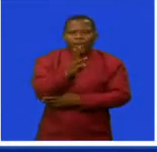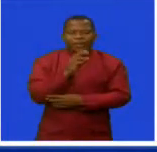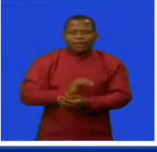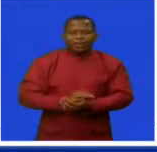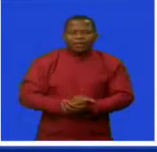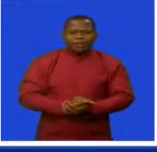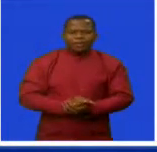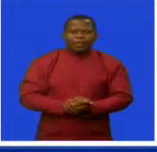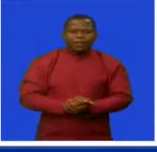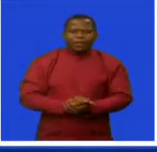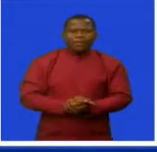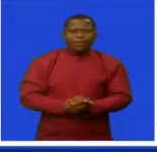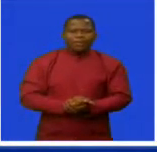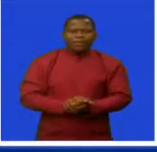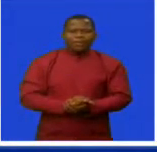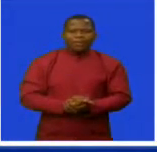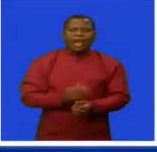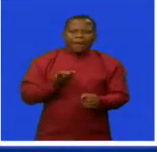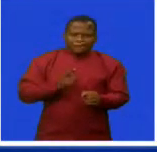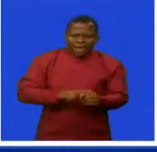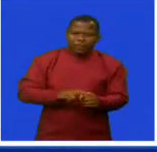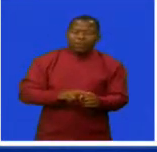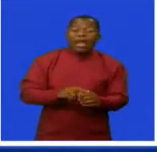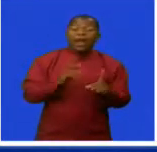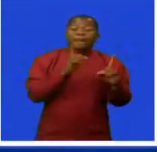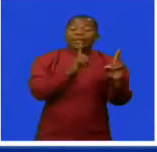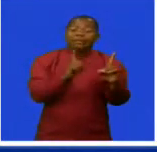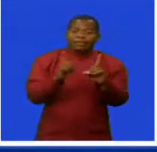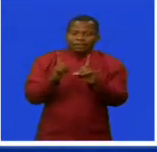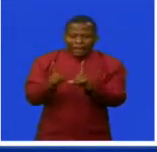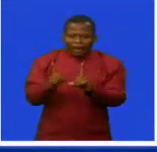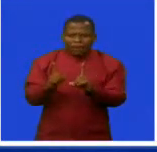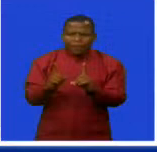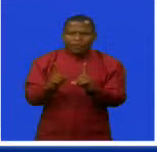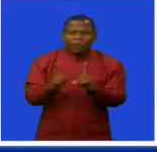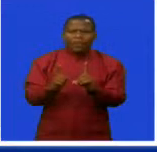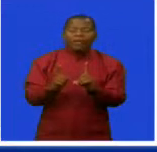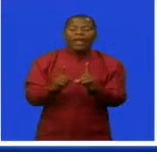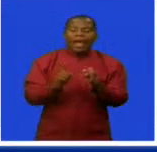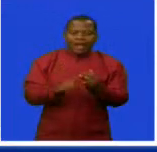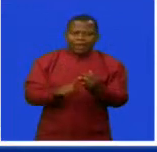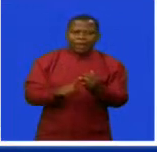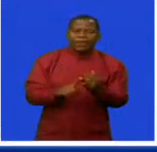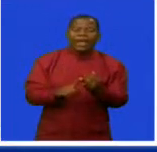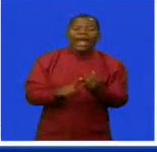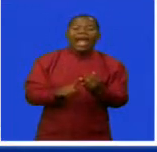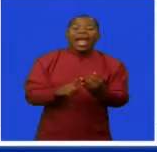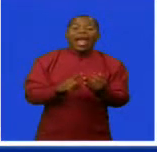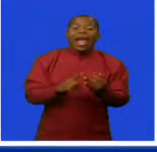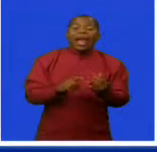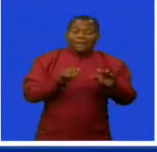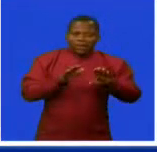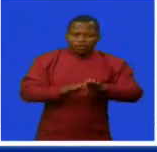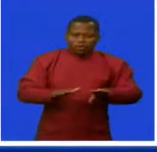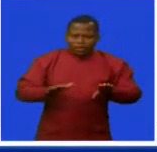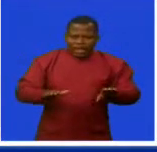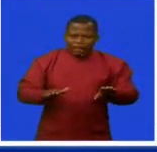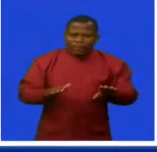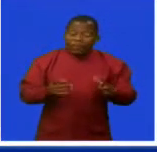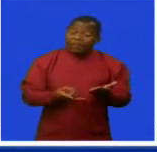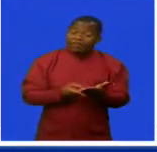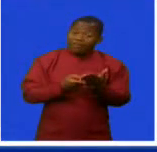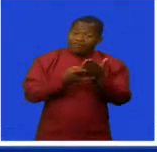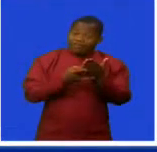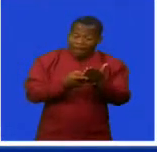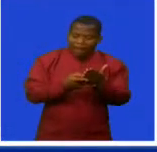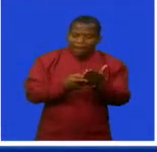to the teachers and officials of the various schools for their invaluable help and guidance towards